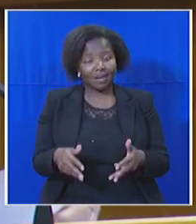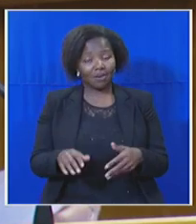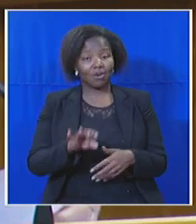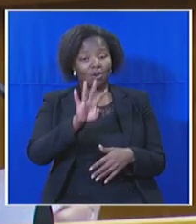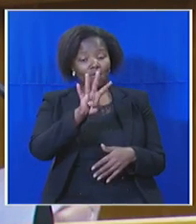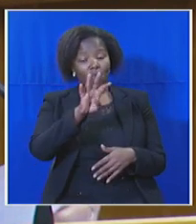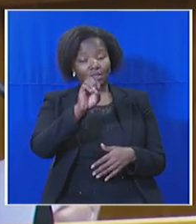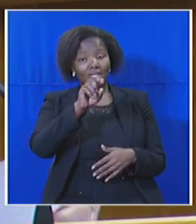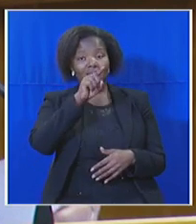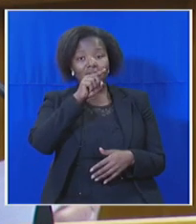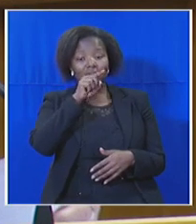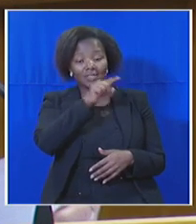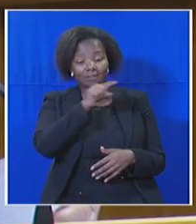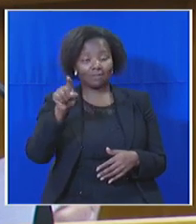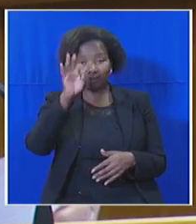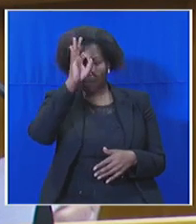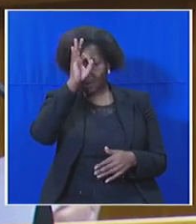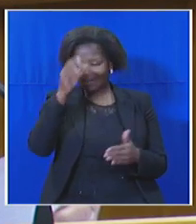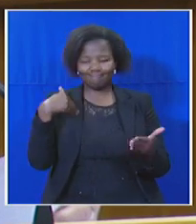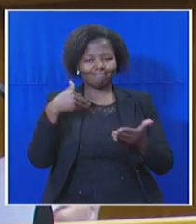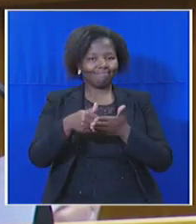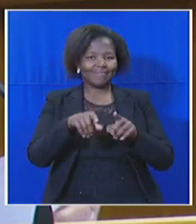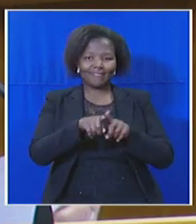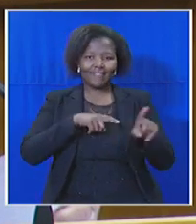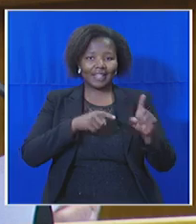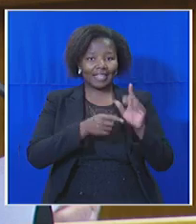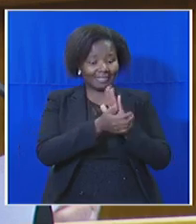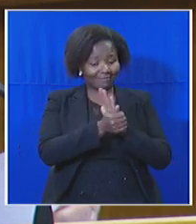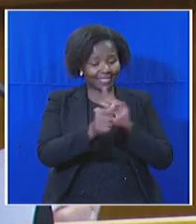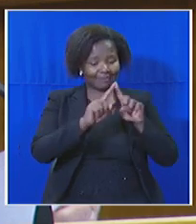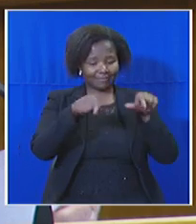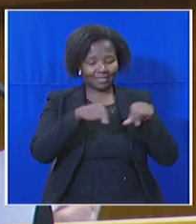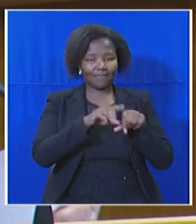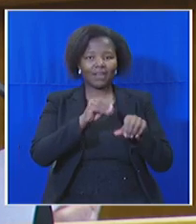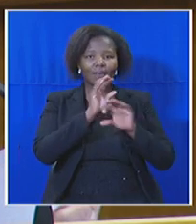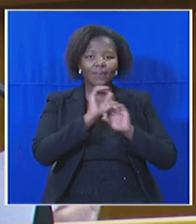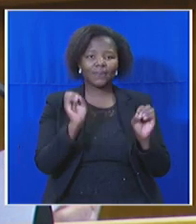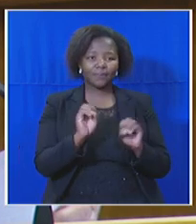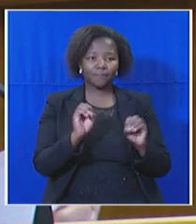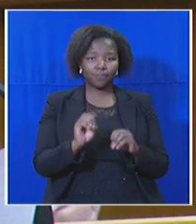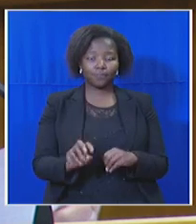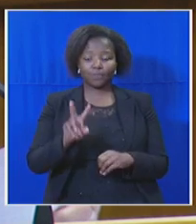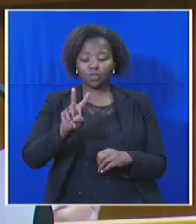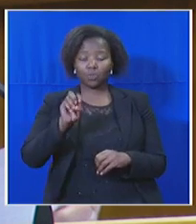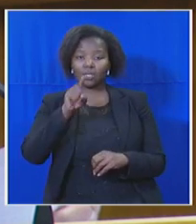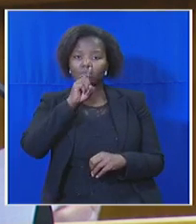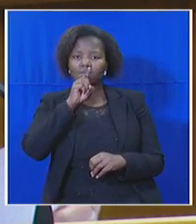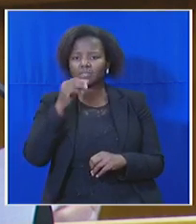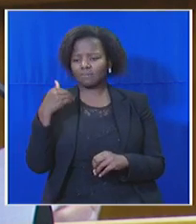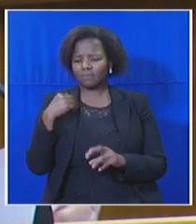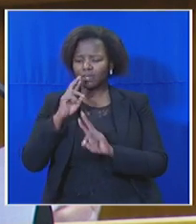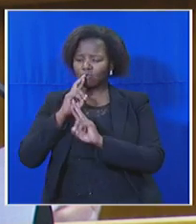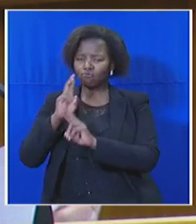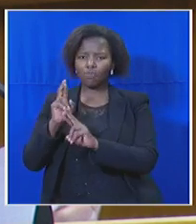our operational members have failed or do not have competency certificates. When it hit 20,000, a leaked report from horrified SAPS